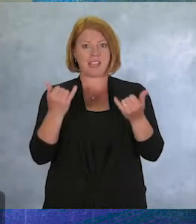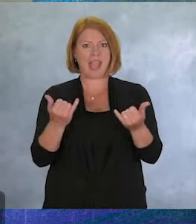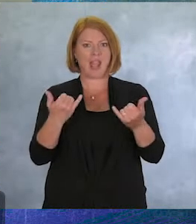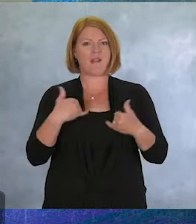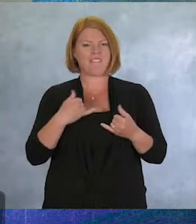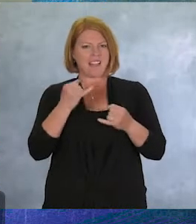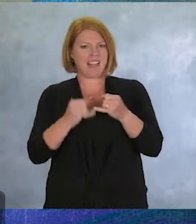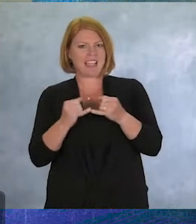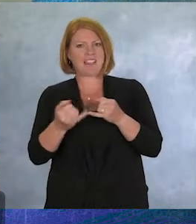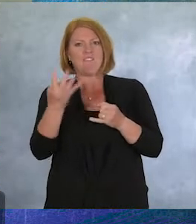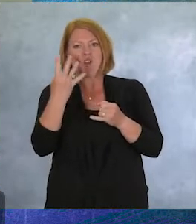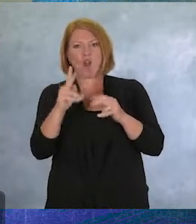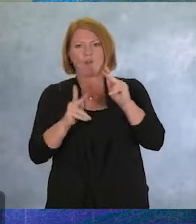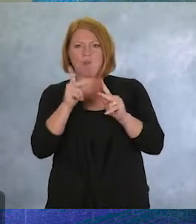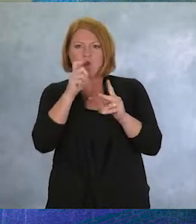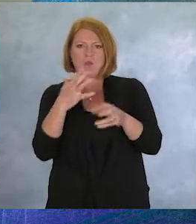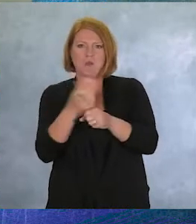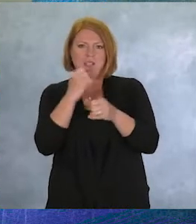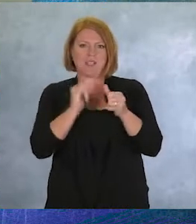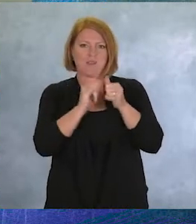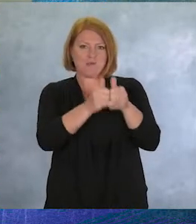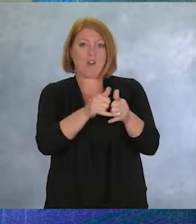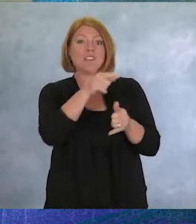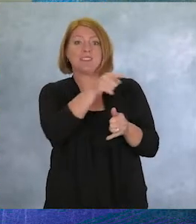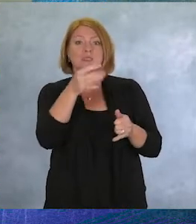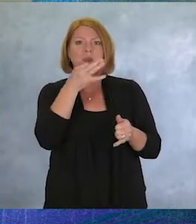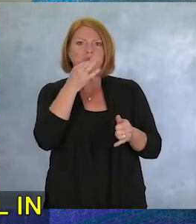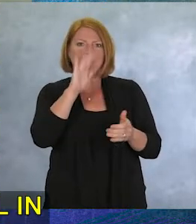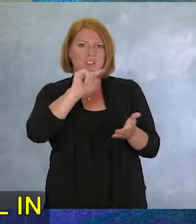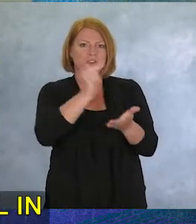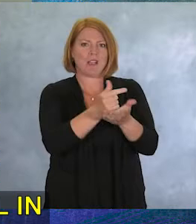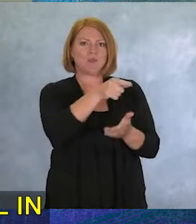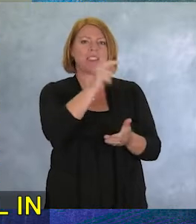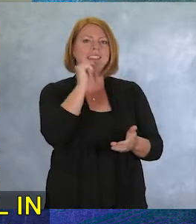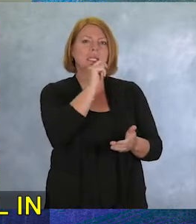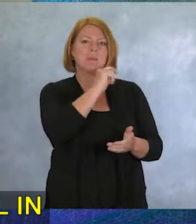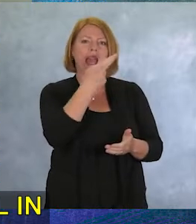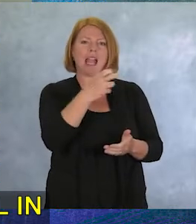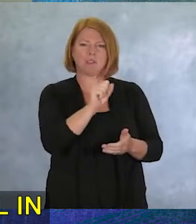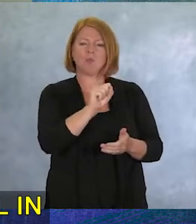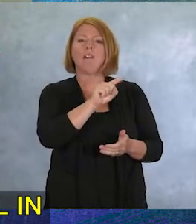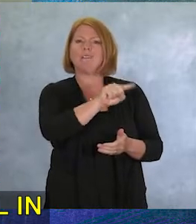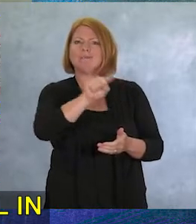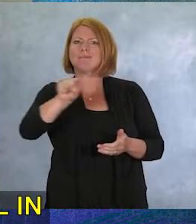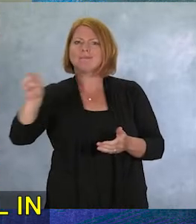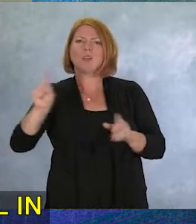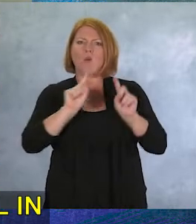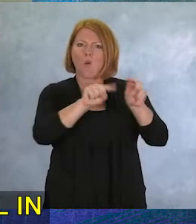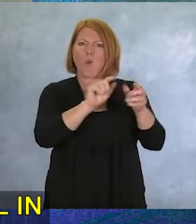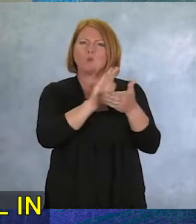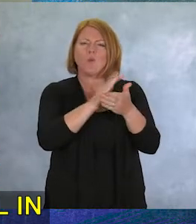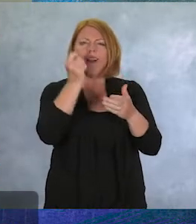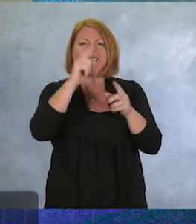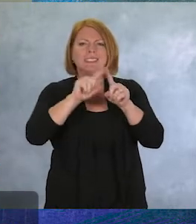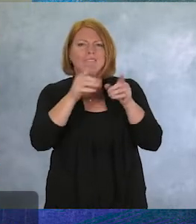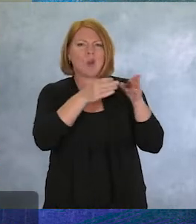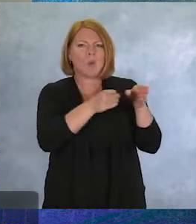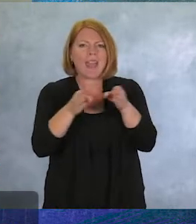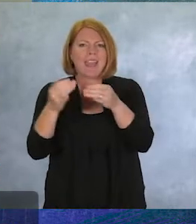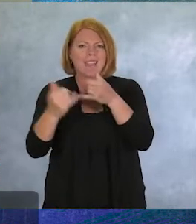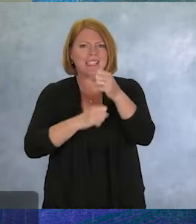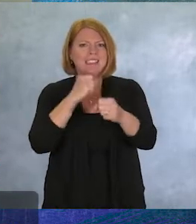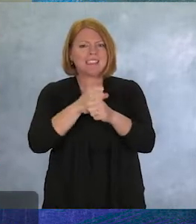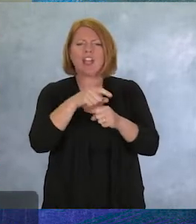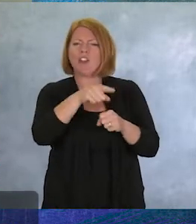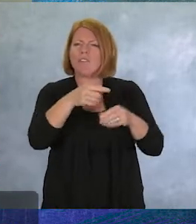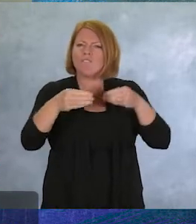Our final 4 winners are preparing to graduate from Tempe High School. They've been attending school in various formats this last year and have been